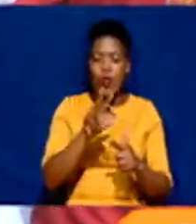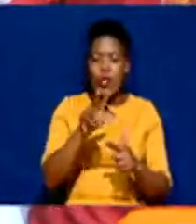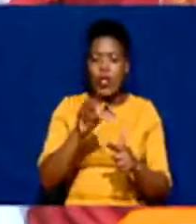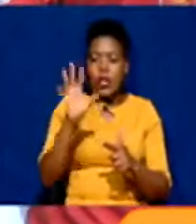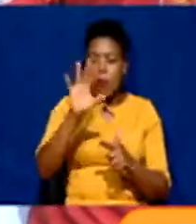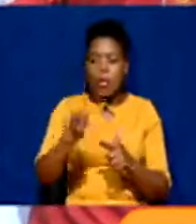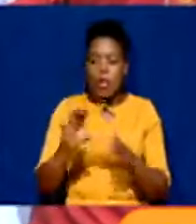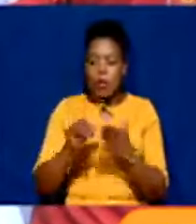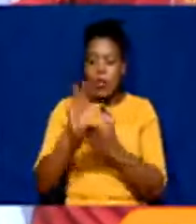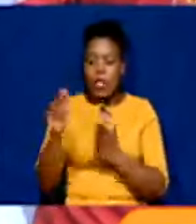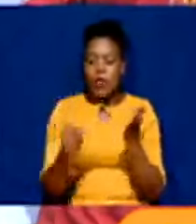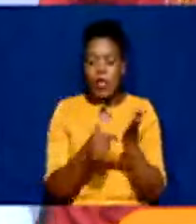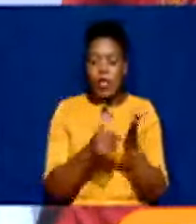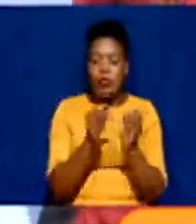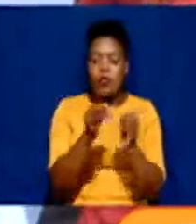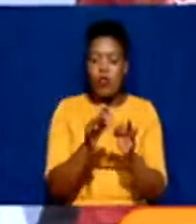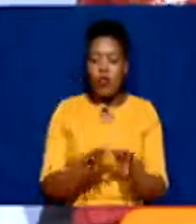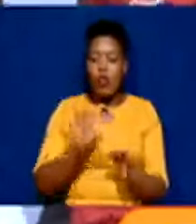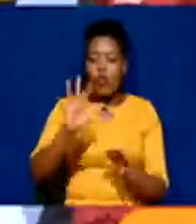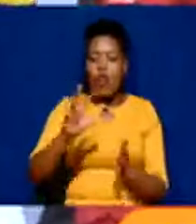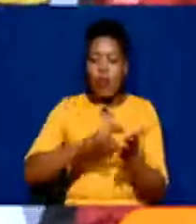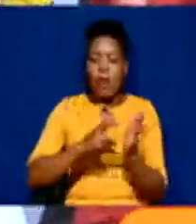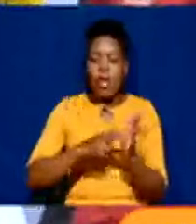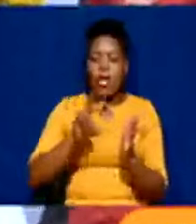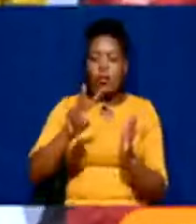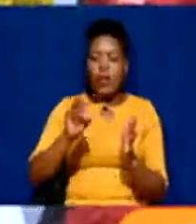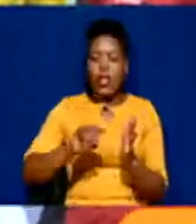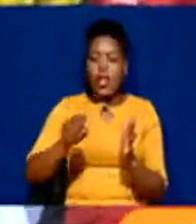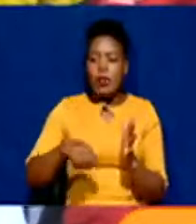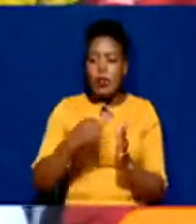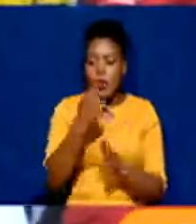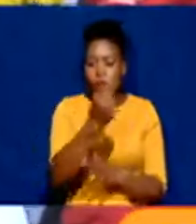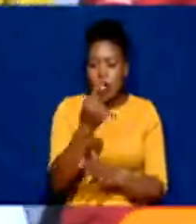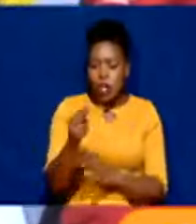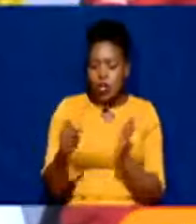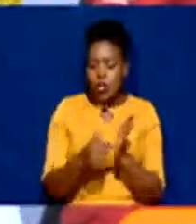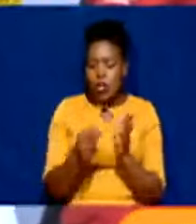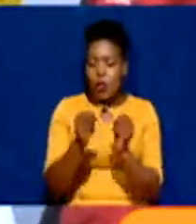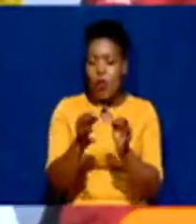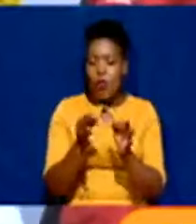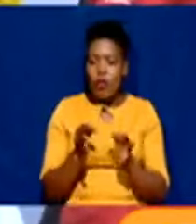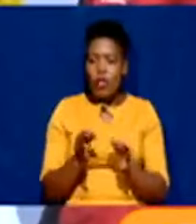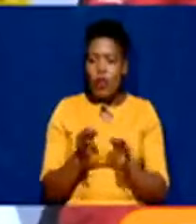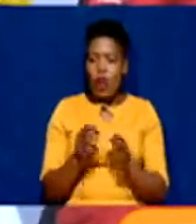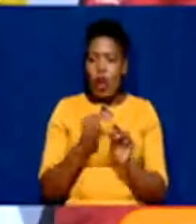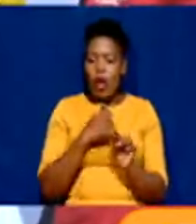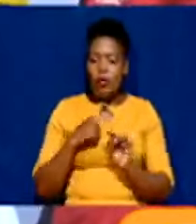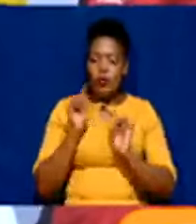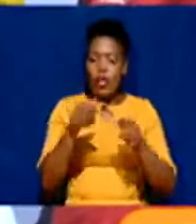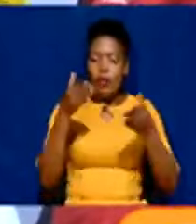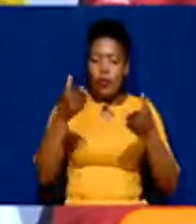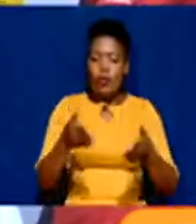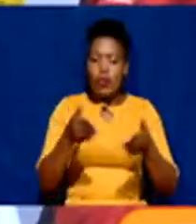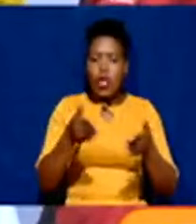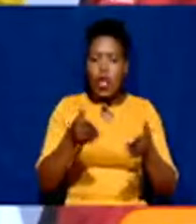to the technical officials, five of them, so that is 20,000 per technical official. We were here today to